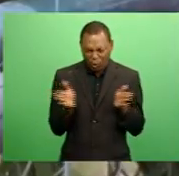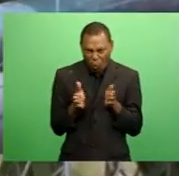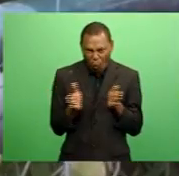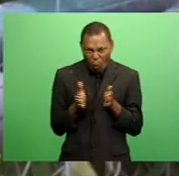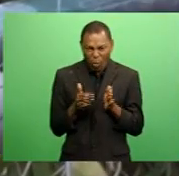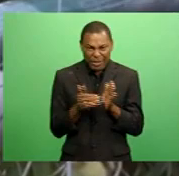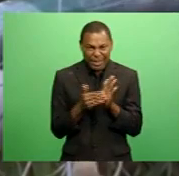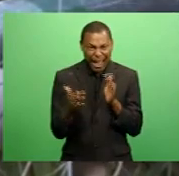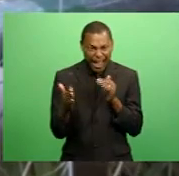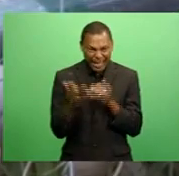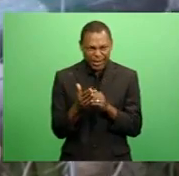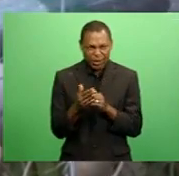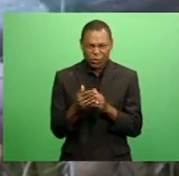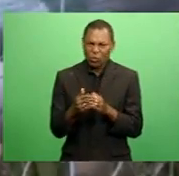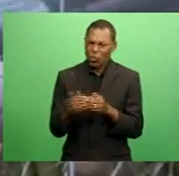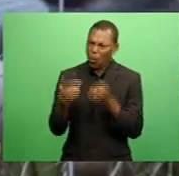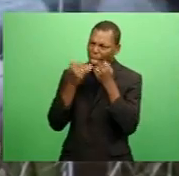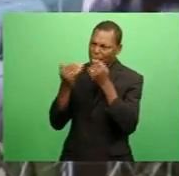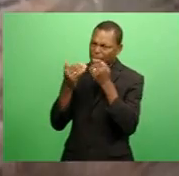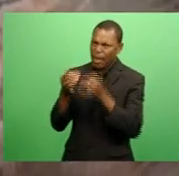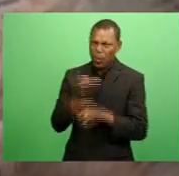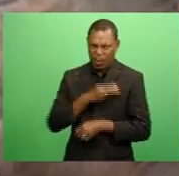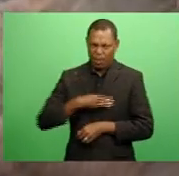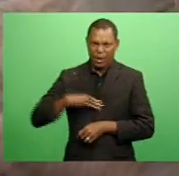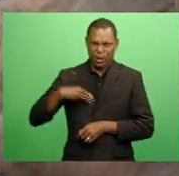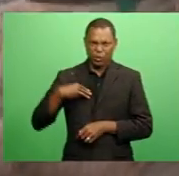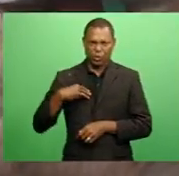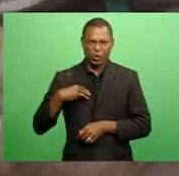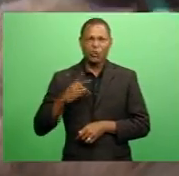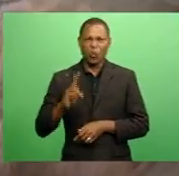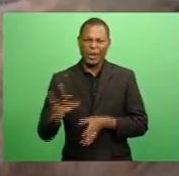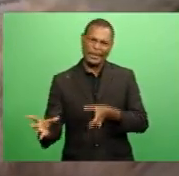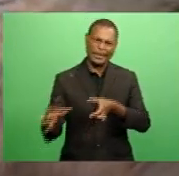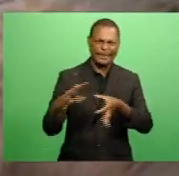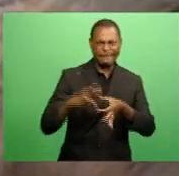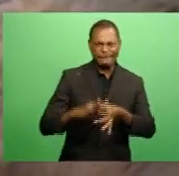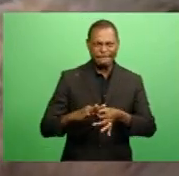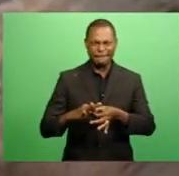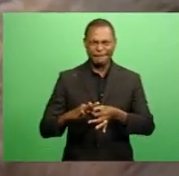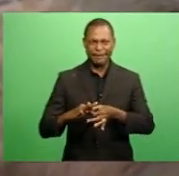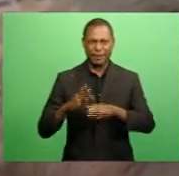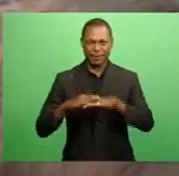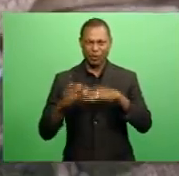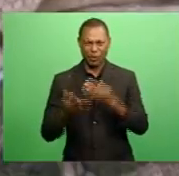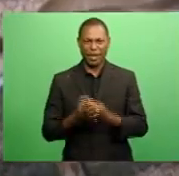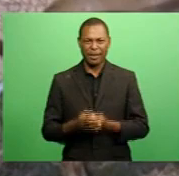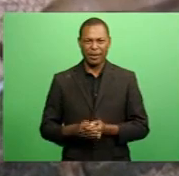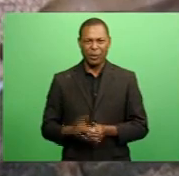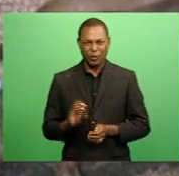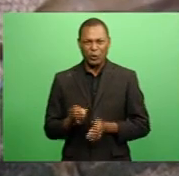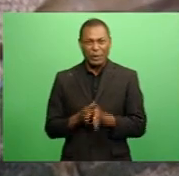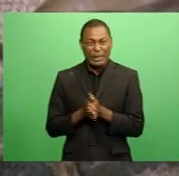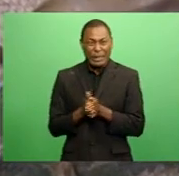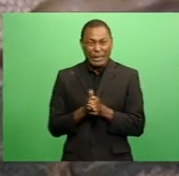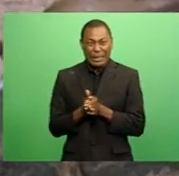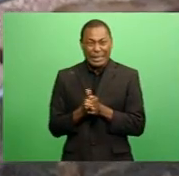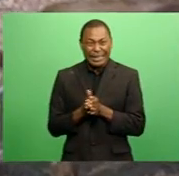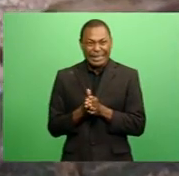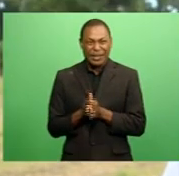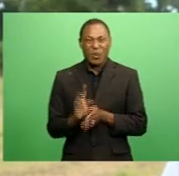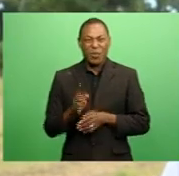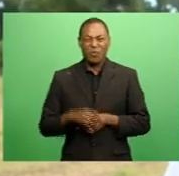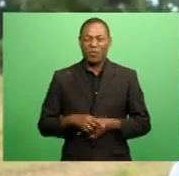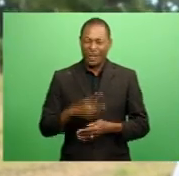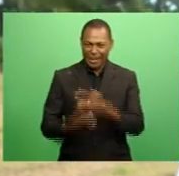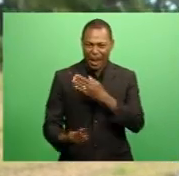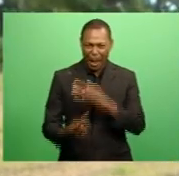very grateful to the ministry for considering me to be part of this release of the breed box. I am looking forward to growing my stock and seeing a big